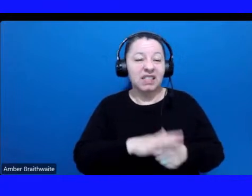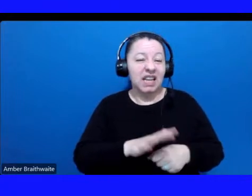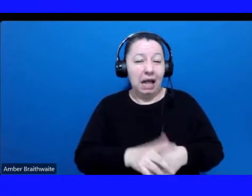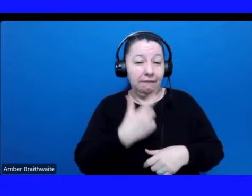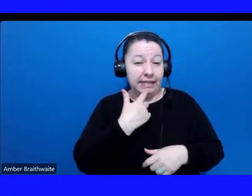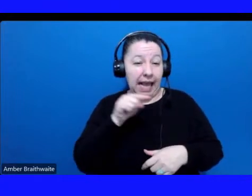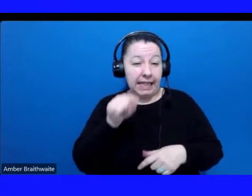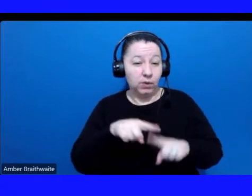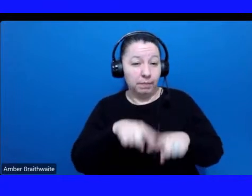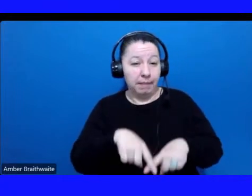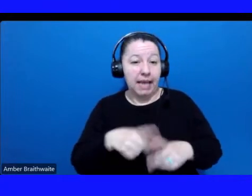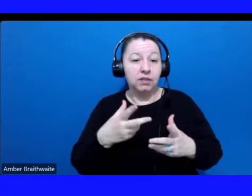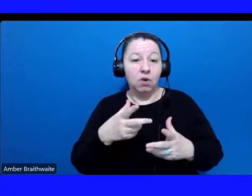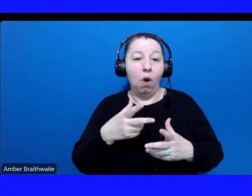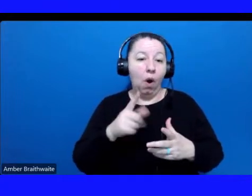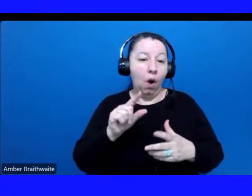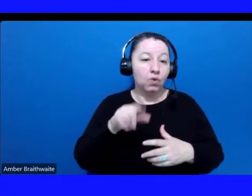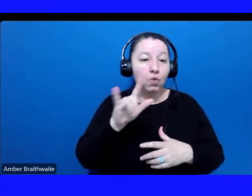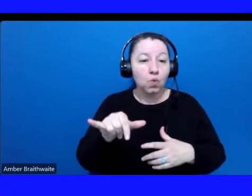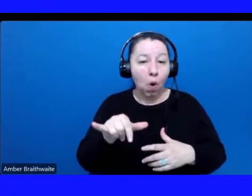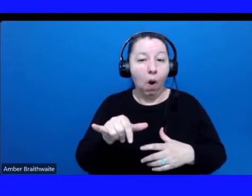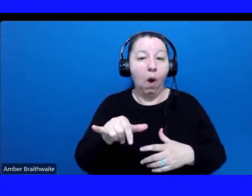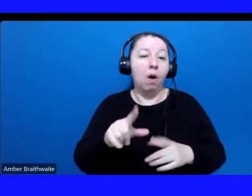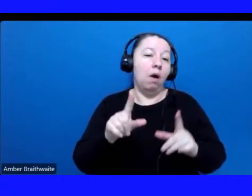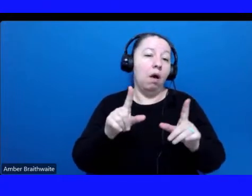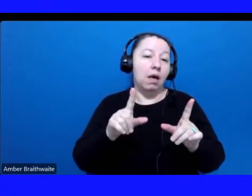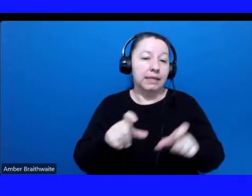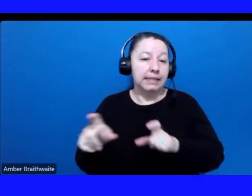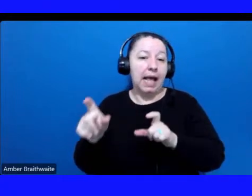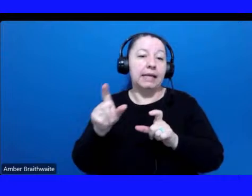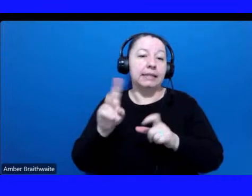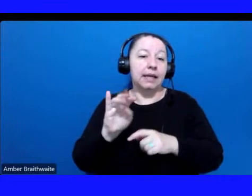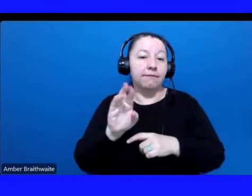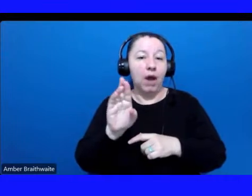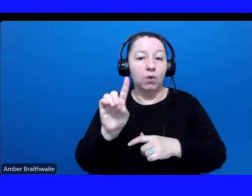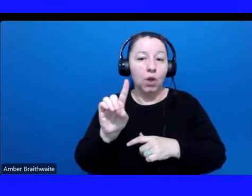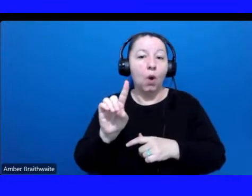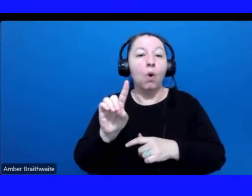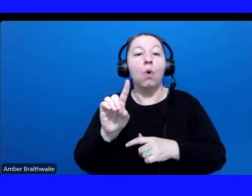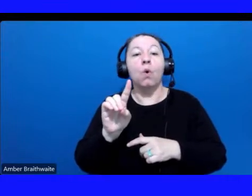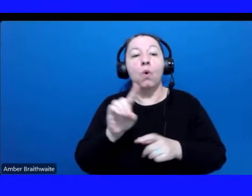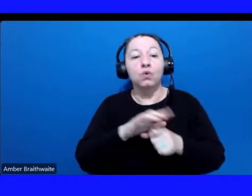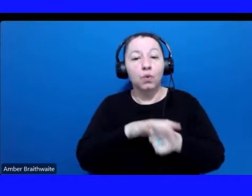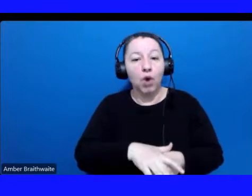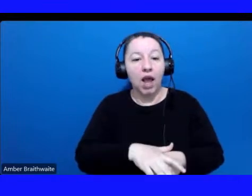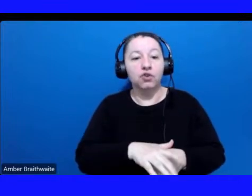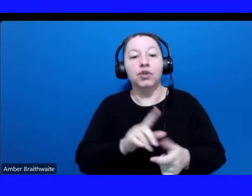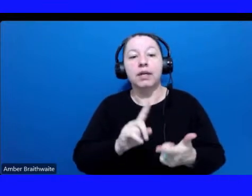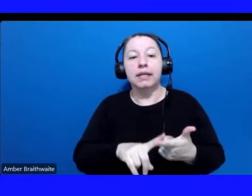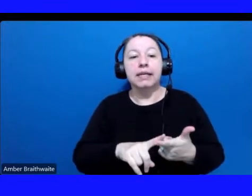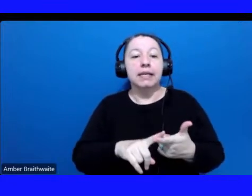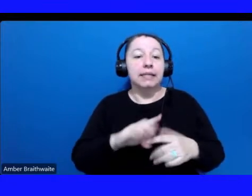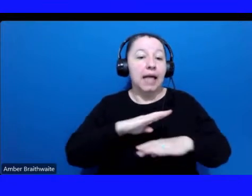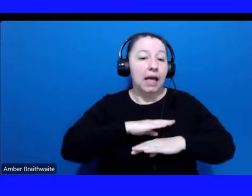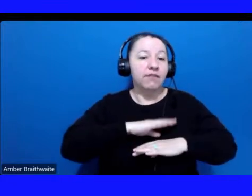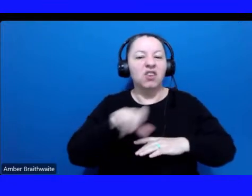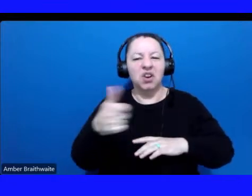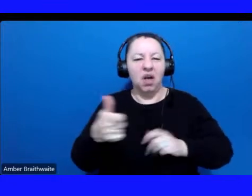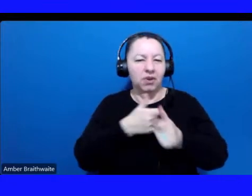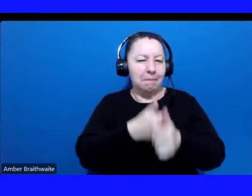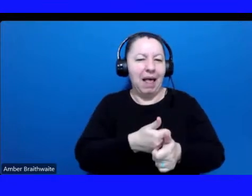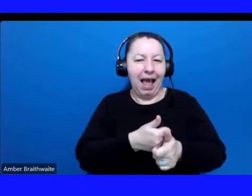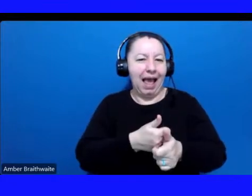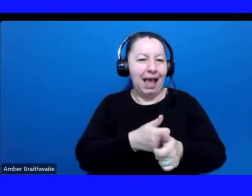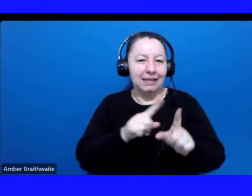as a result of that work, and that was received by the plan in February of this year. Thank you.